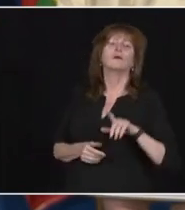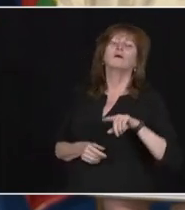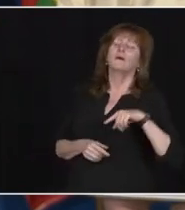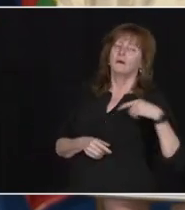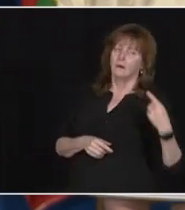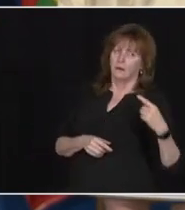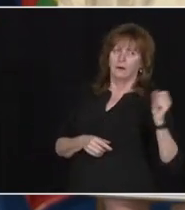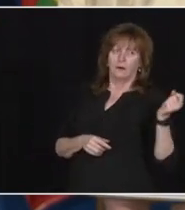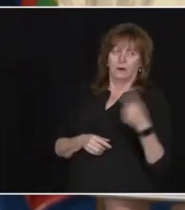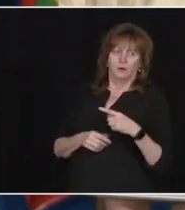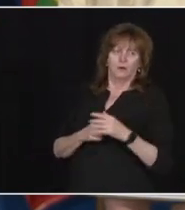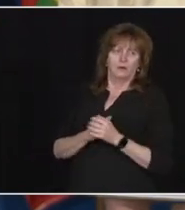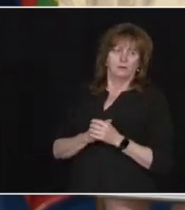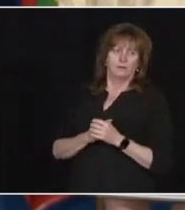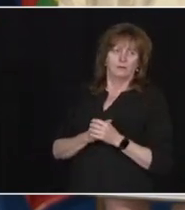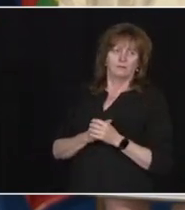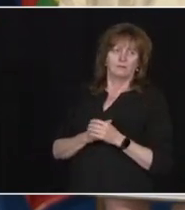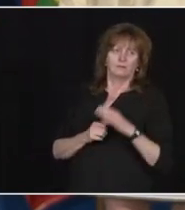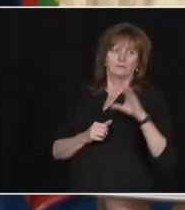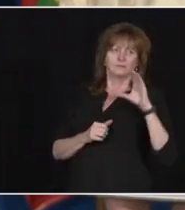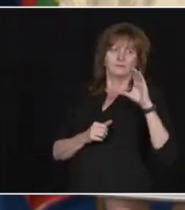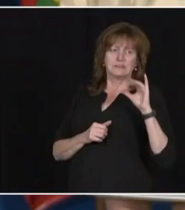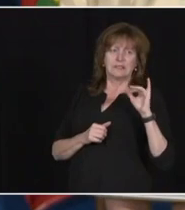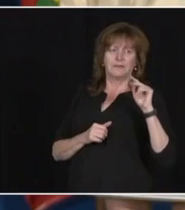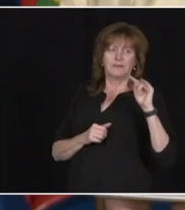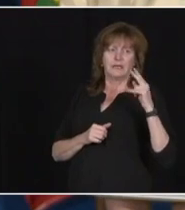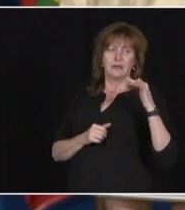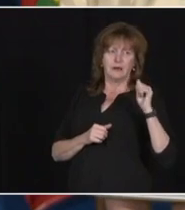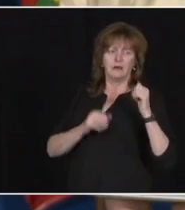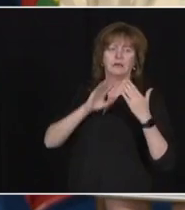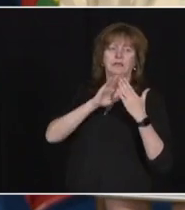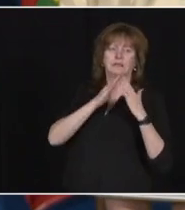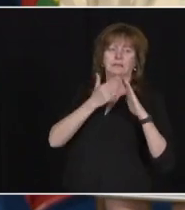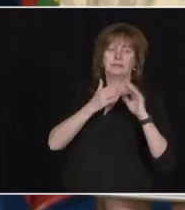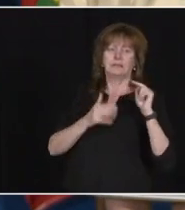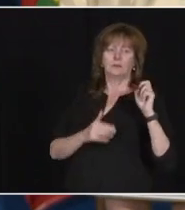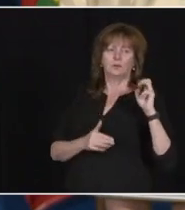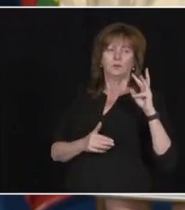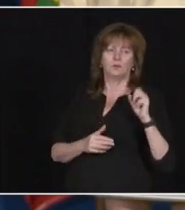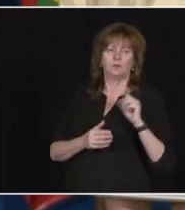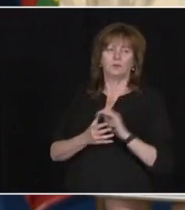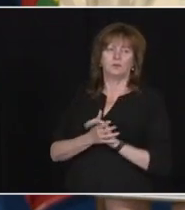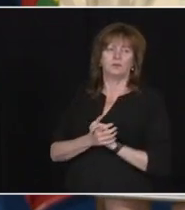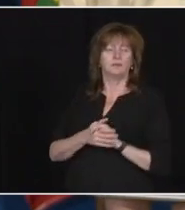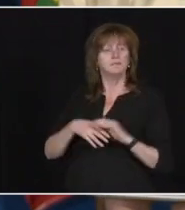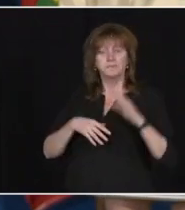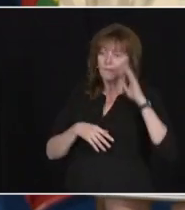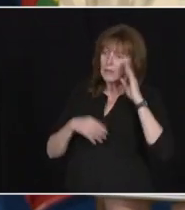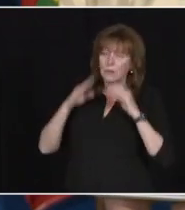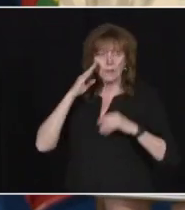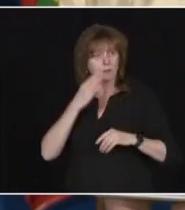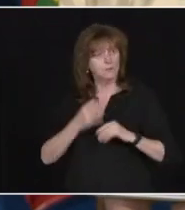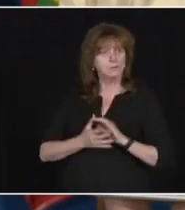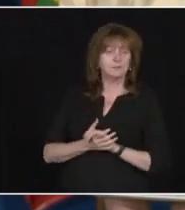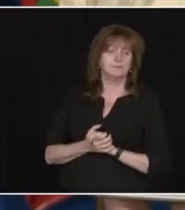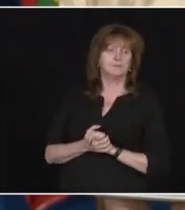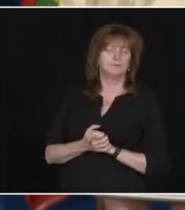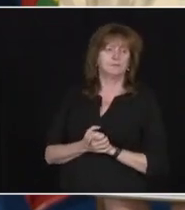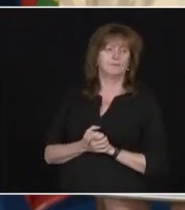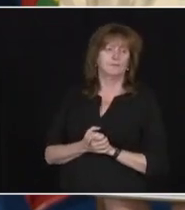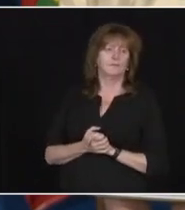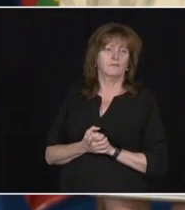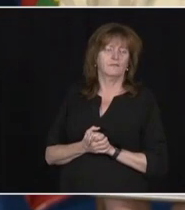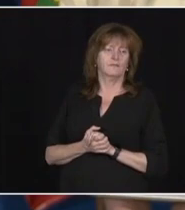comes from Cynthia Mulligan with City News. Please go ahead. Hi, Cynthia. Hi, Premier. Hello. Hi. As of